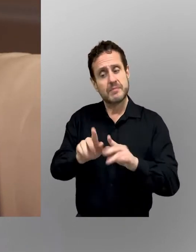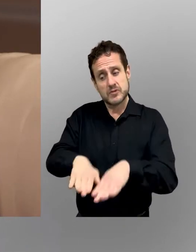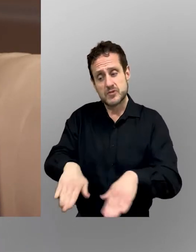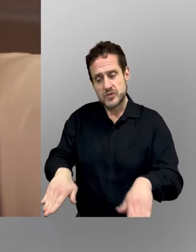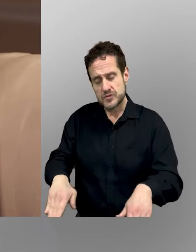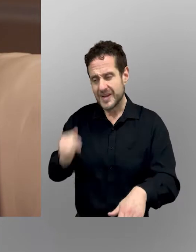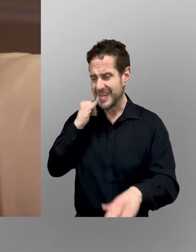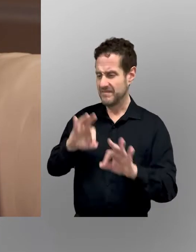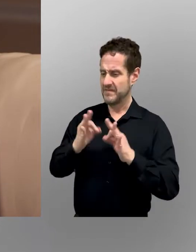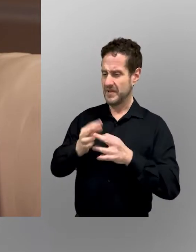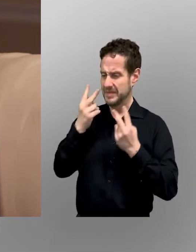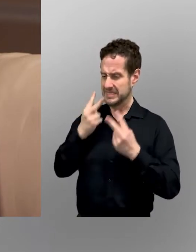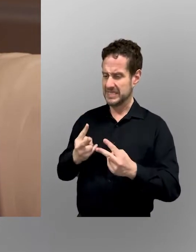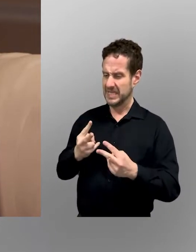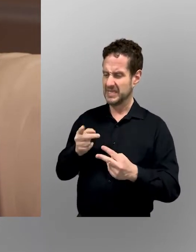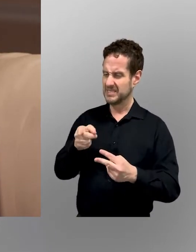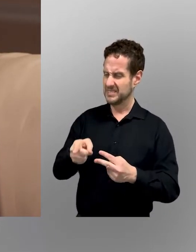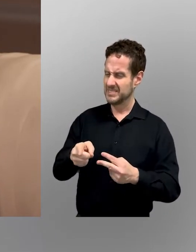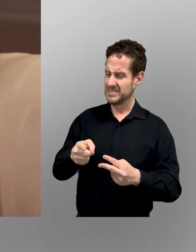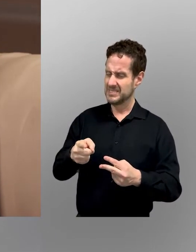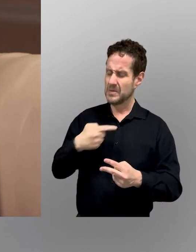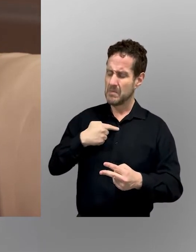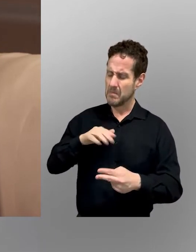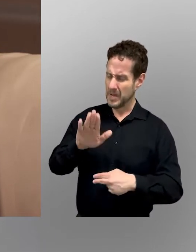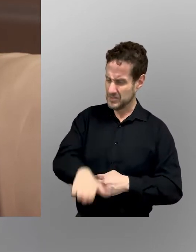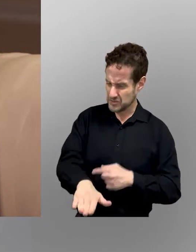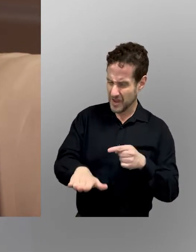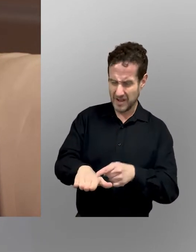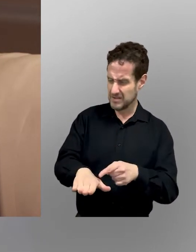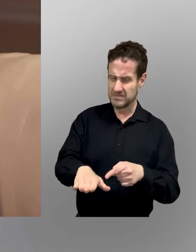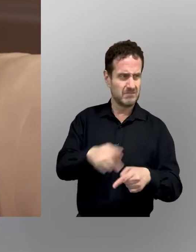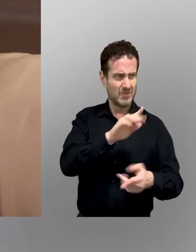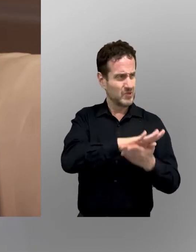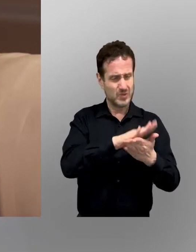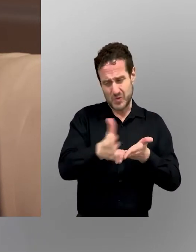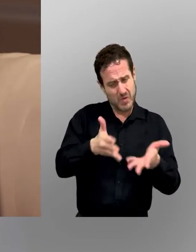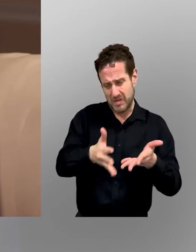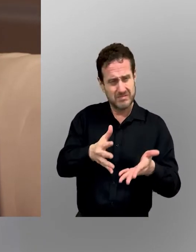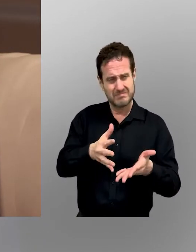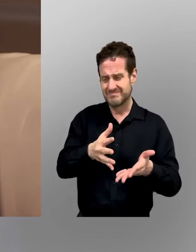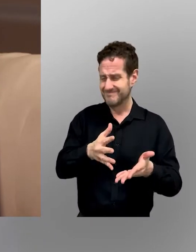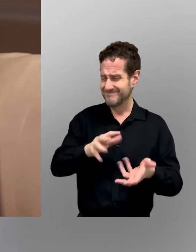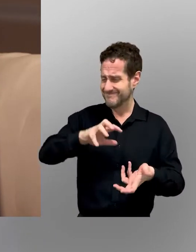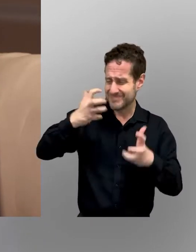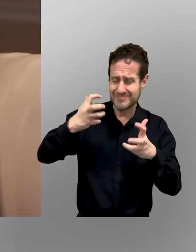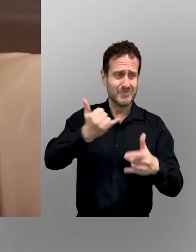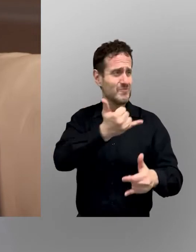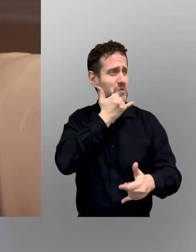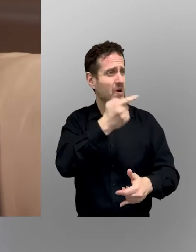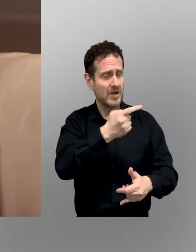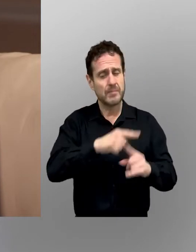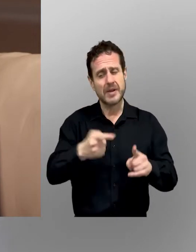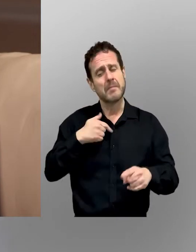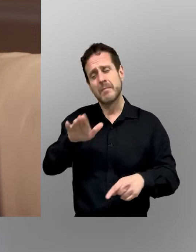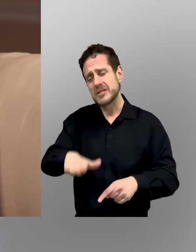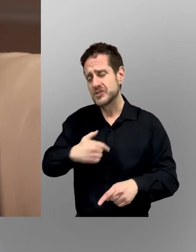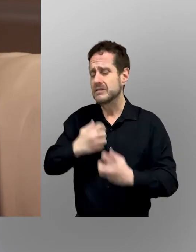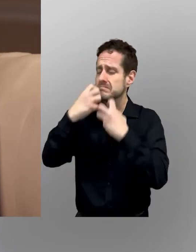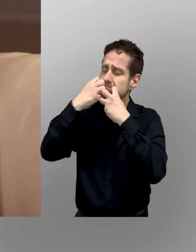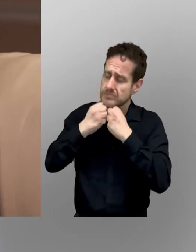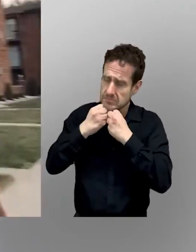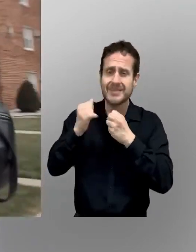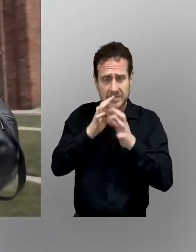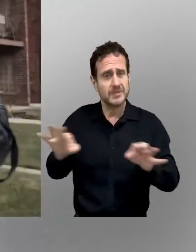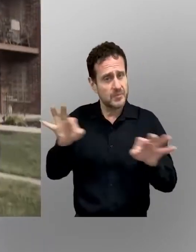if they can see things kind of slipping away and that their kids aren't being treated correctly or supported in the way that they need, there's nothing, you know,